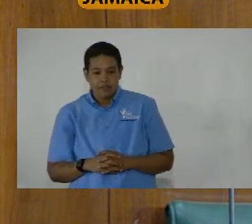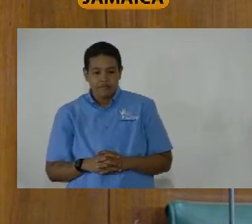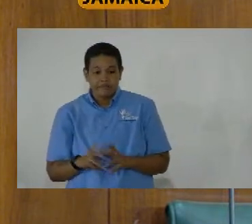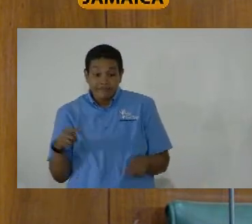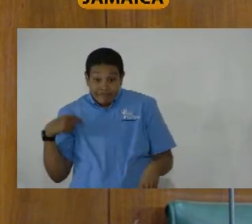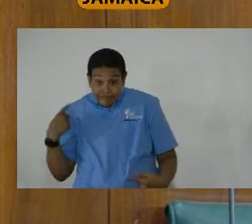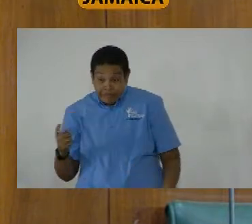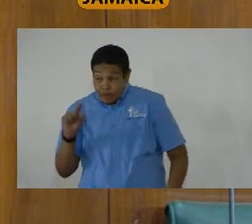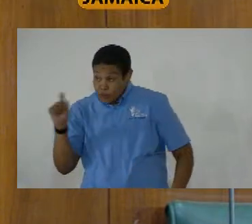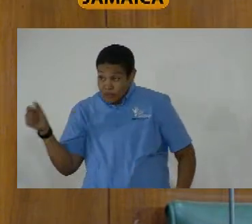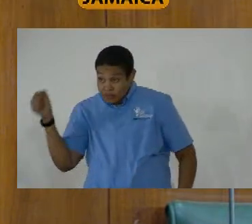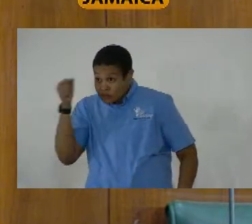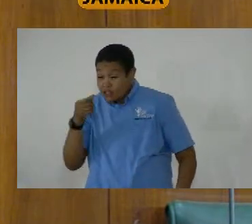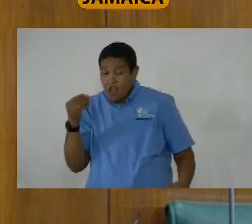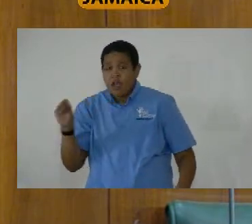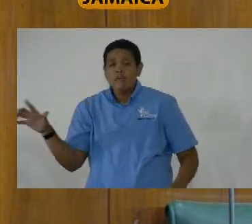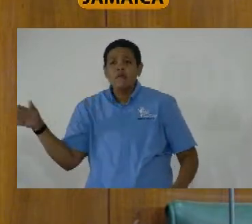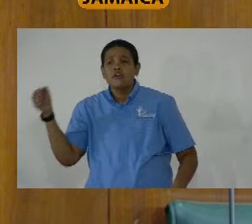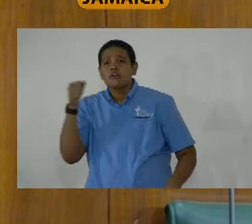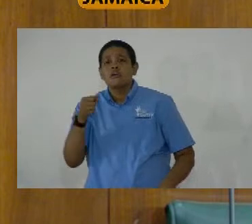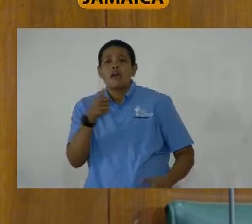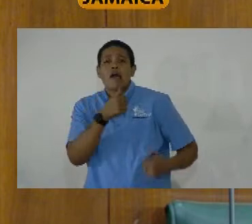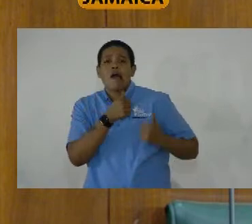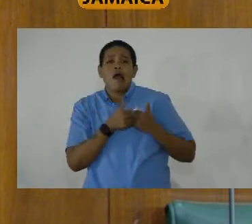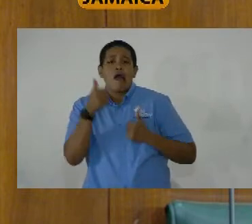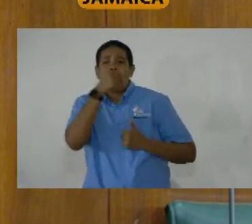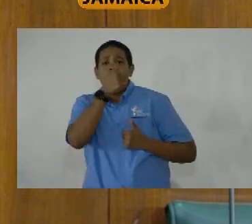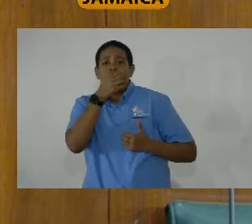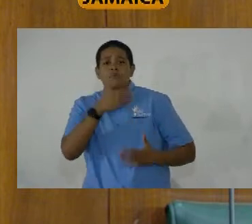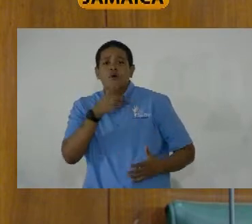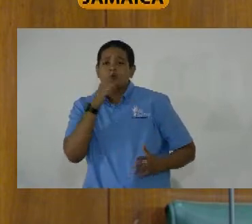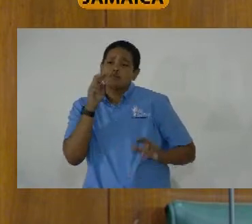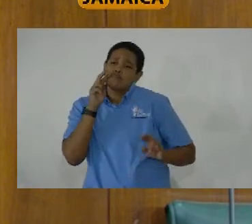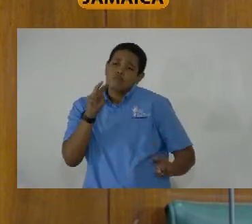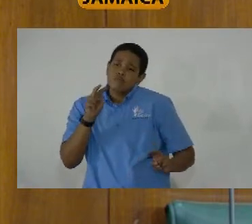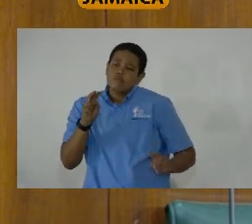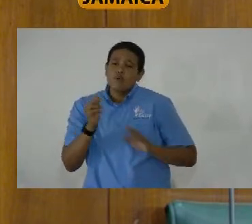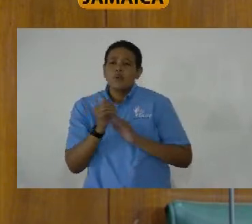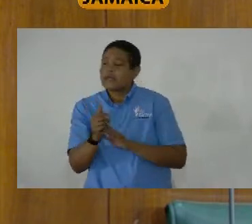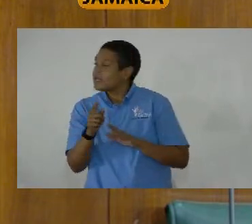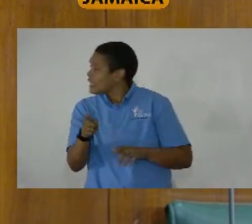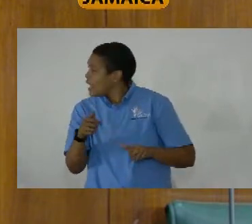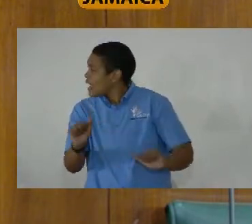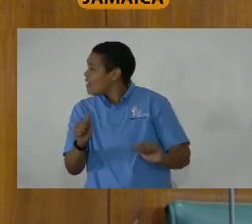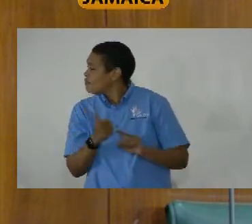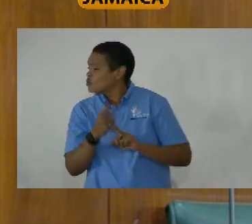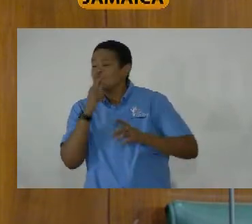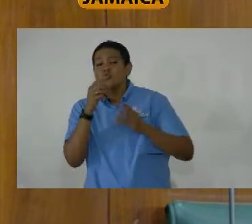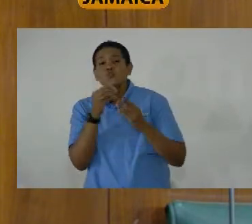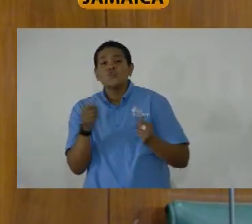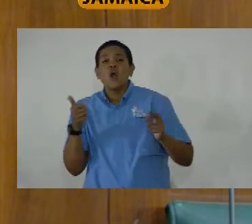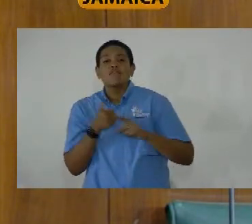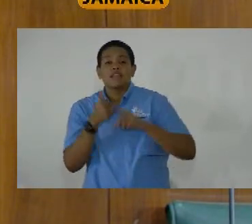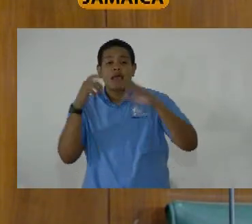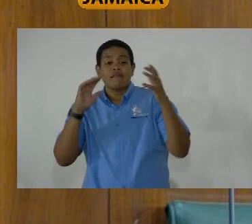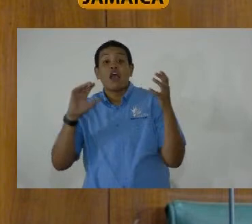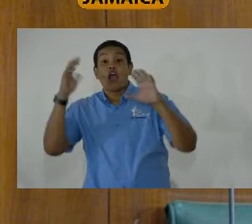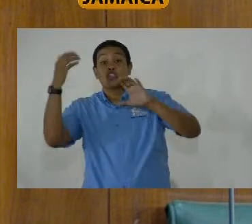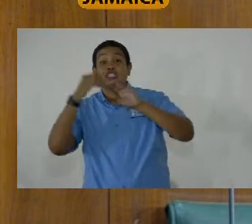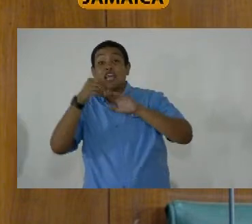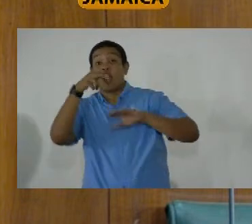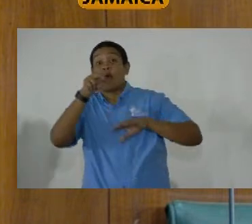Since then, he has appointed an ambassador to lead the effort to solve the congestion at the